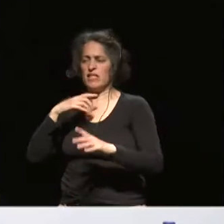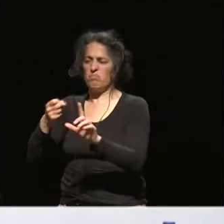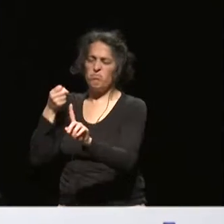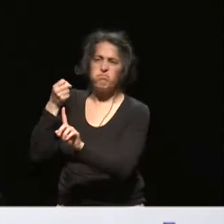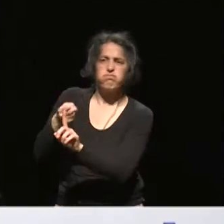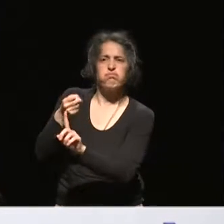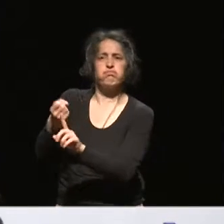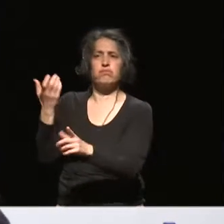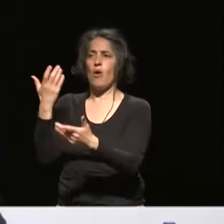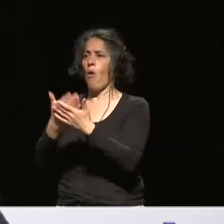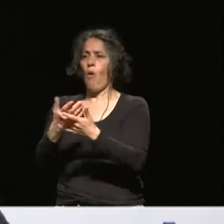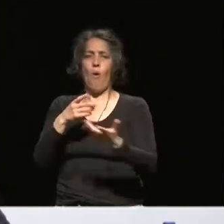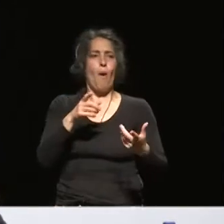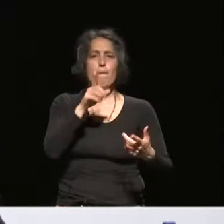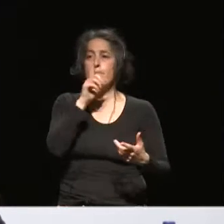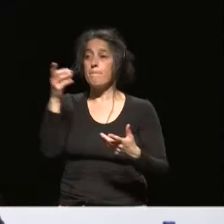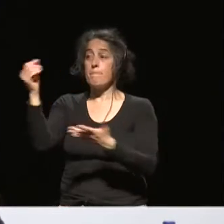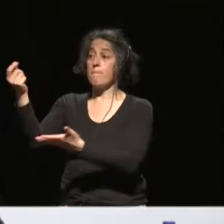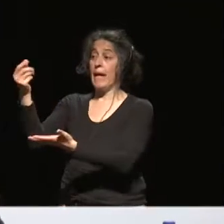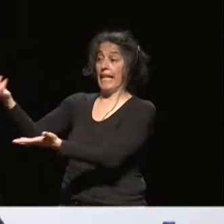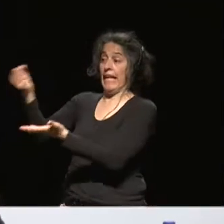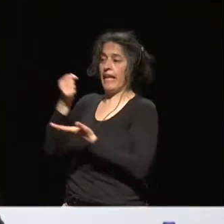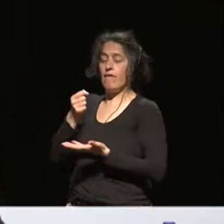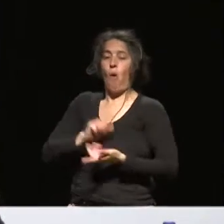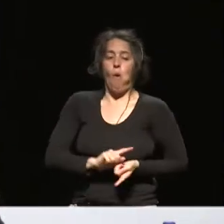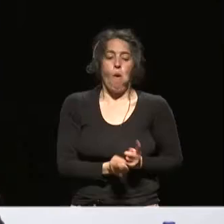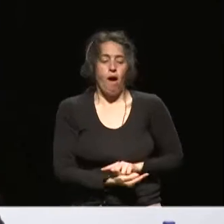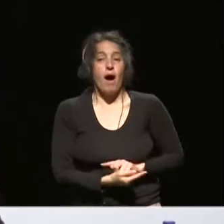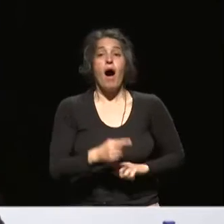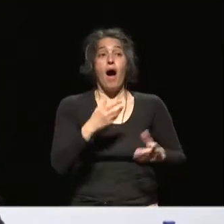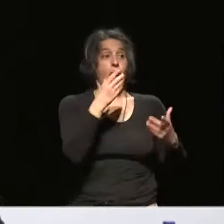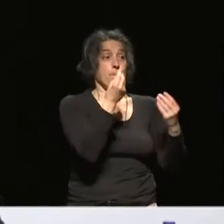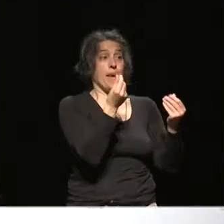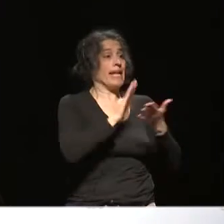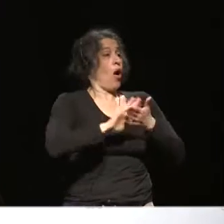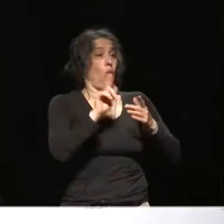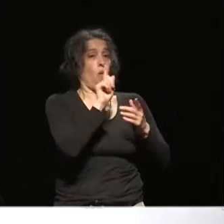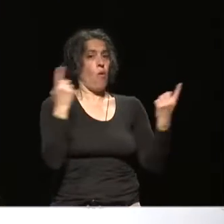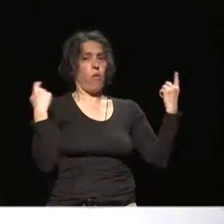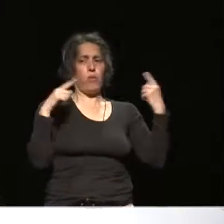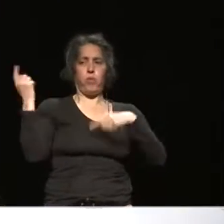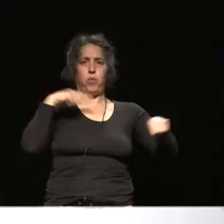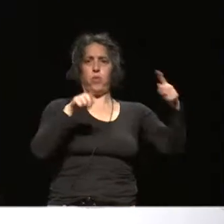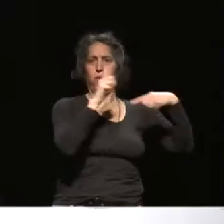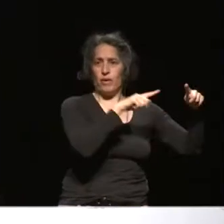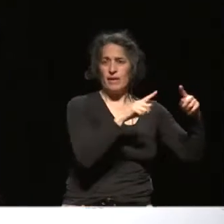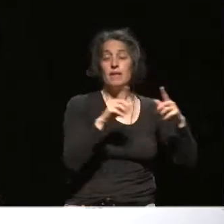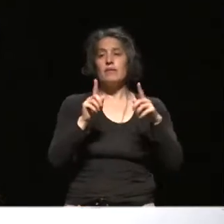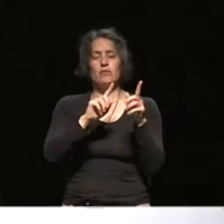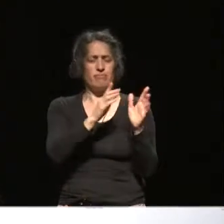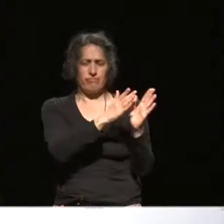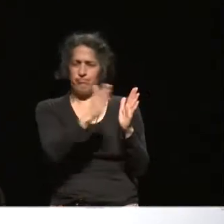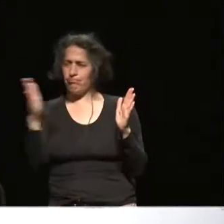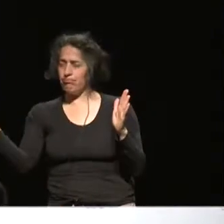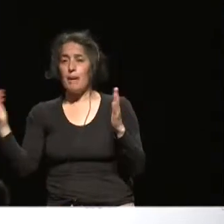difficult, increase political participation, all of these things that other colleagues up here have talked about. But all of these,